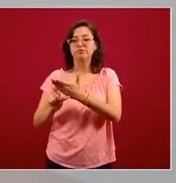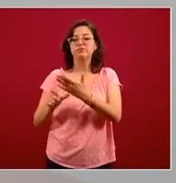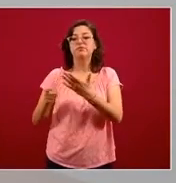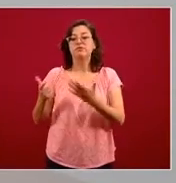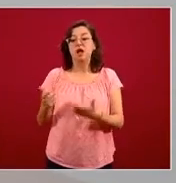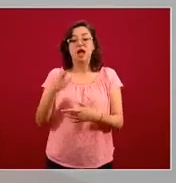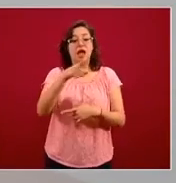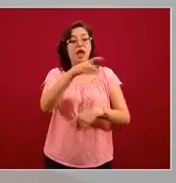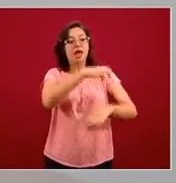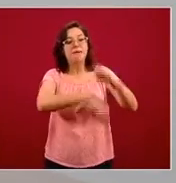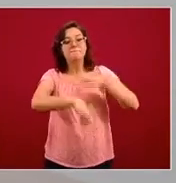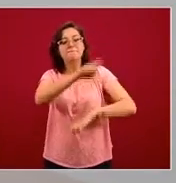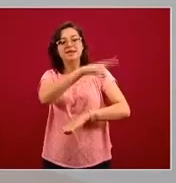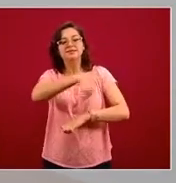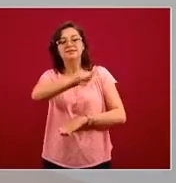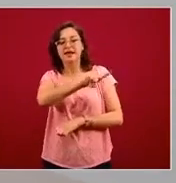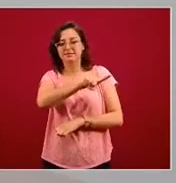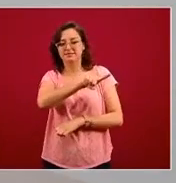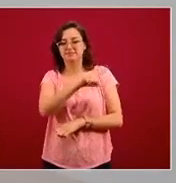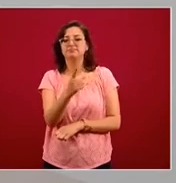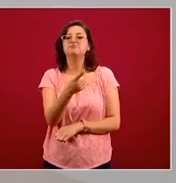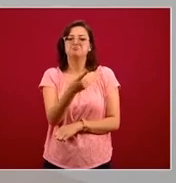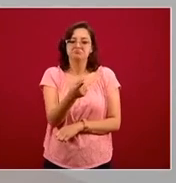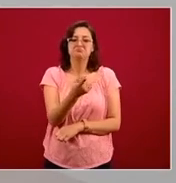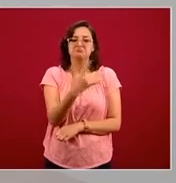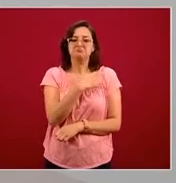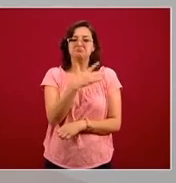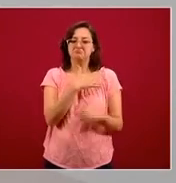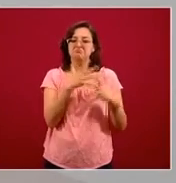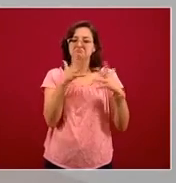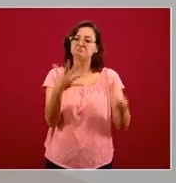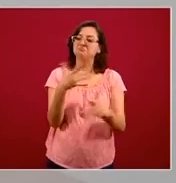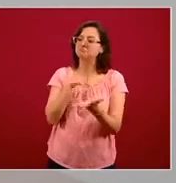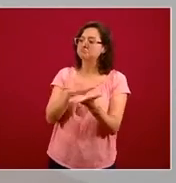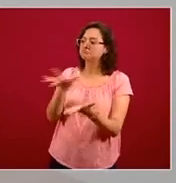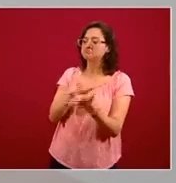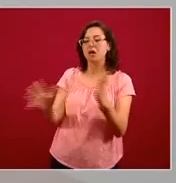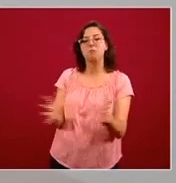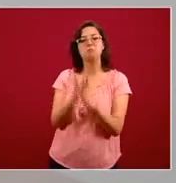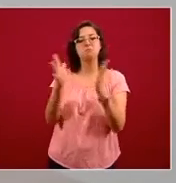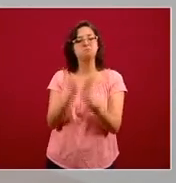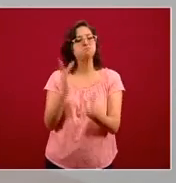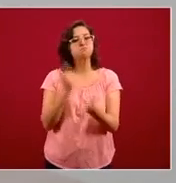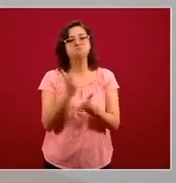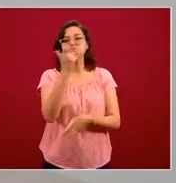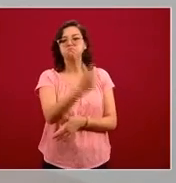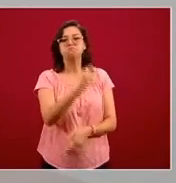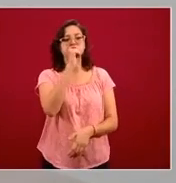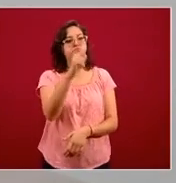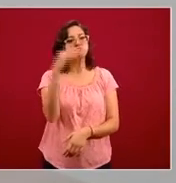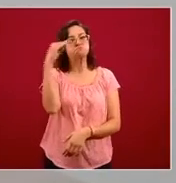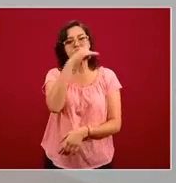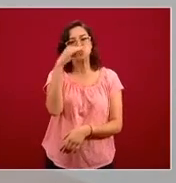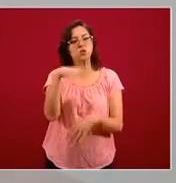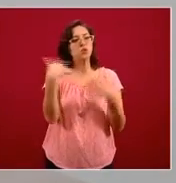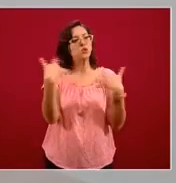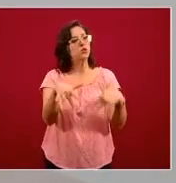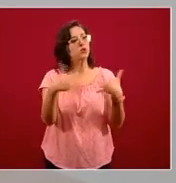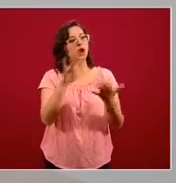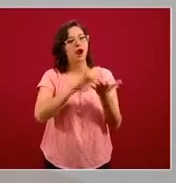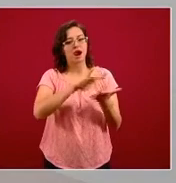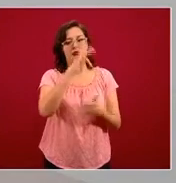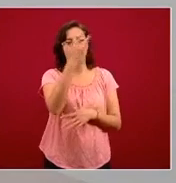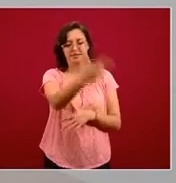are going to be in there, we're going to be working with other companies who are participating not for profit in a not for